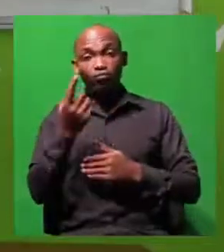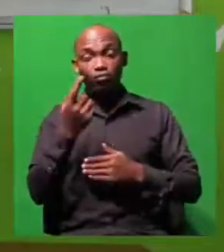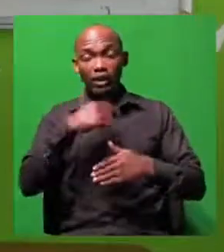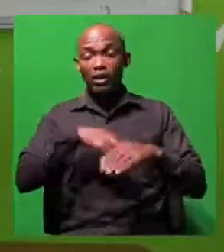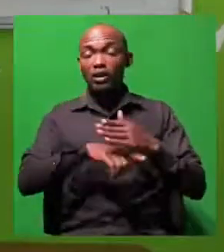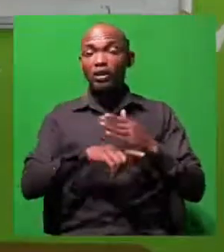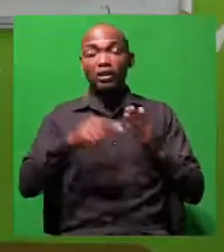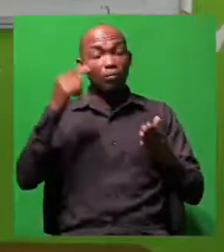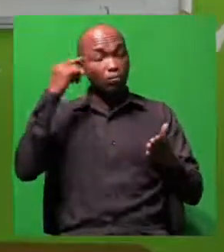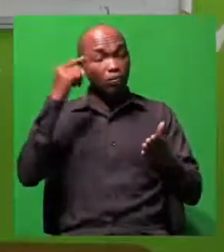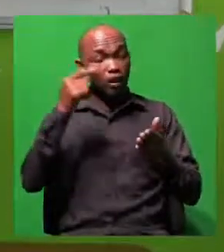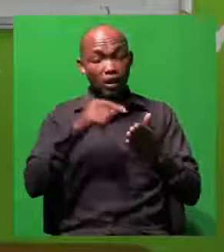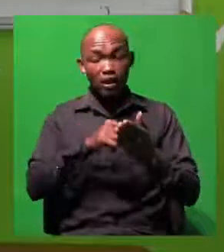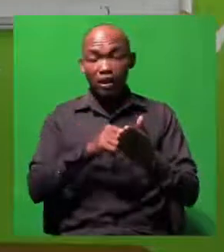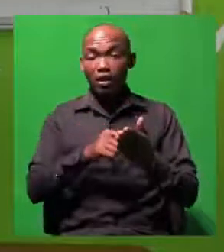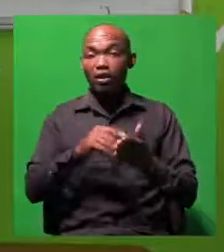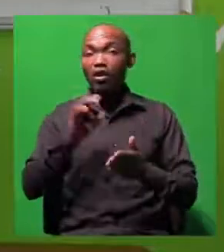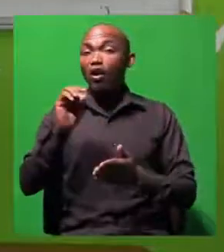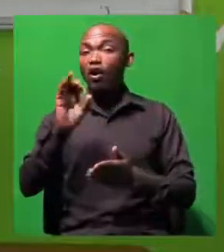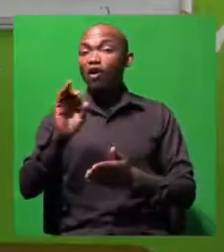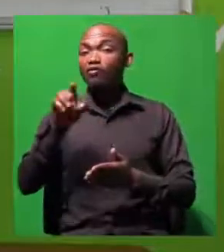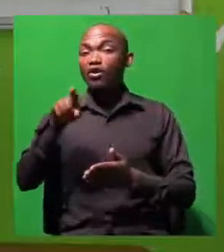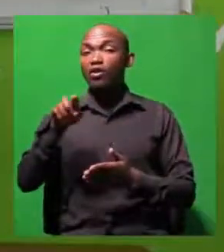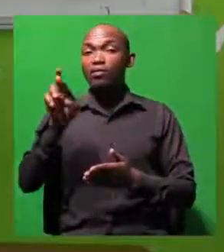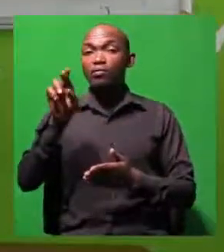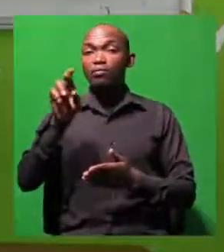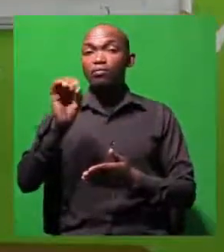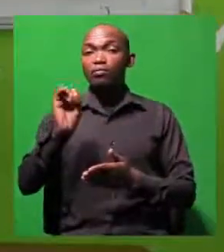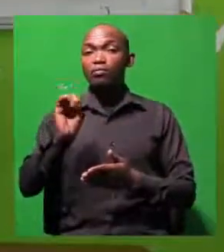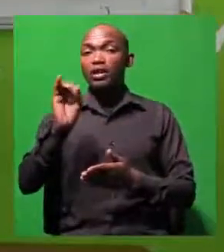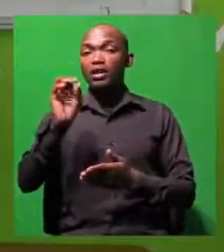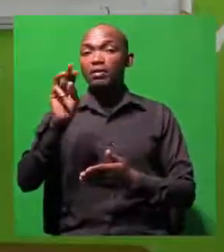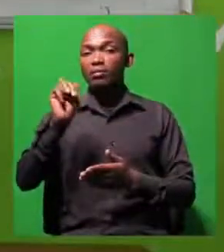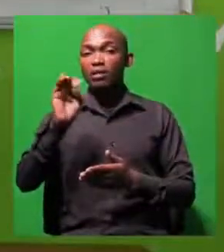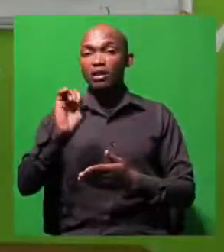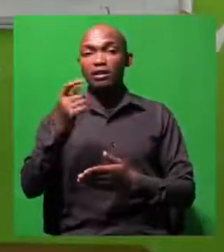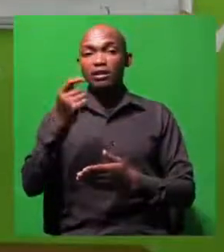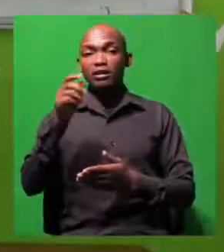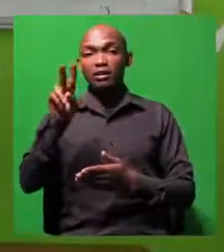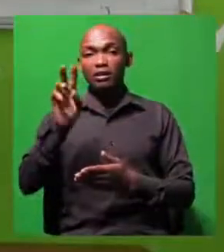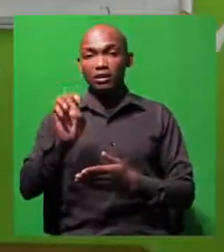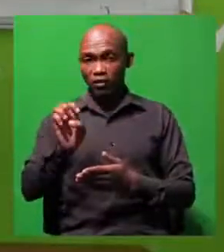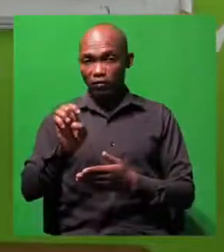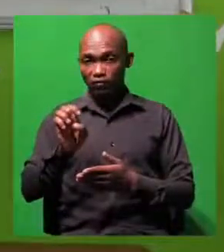or in the meaning of primitive communalism? Who can tell us?